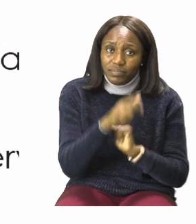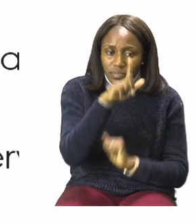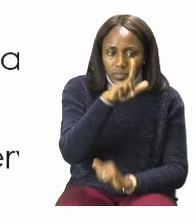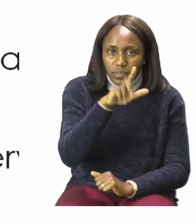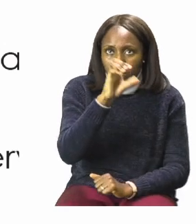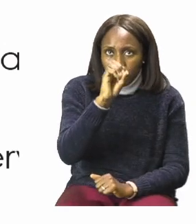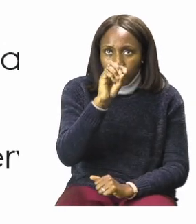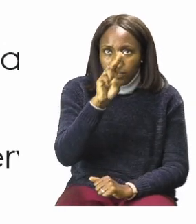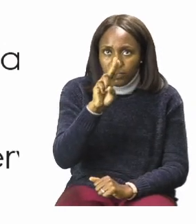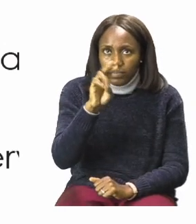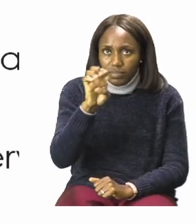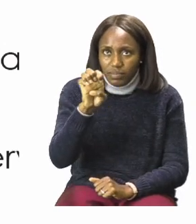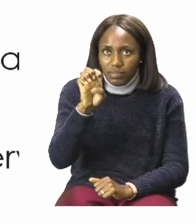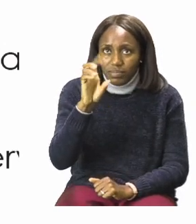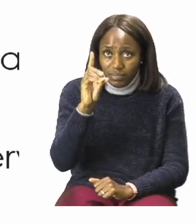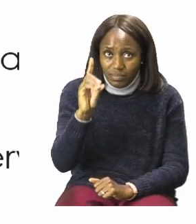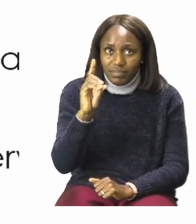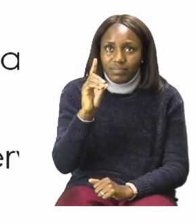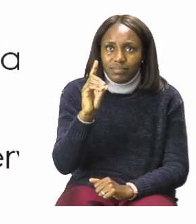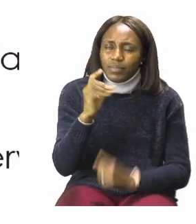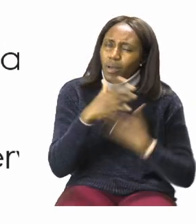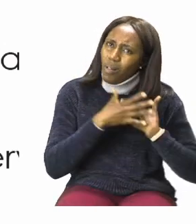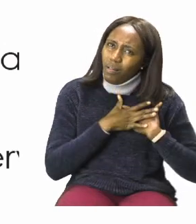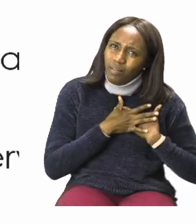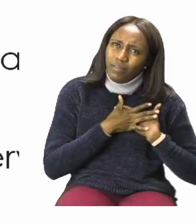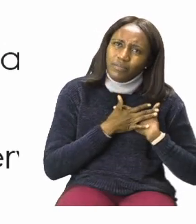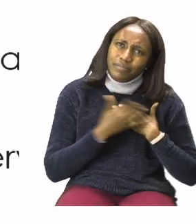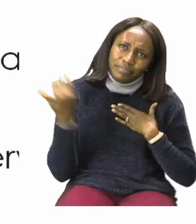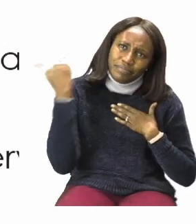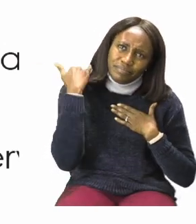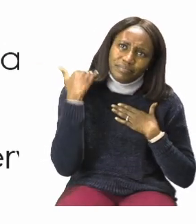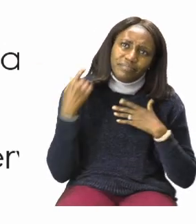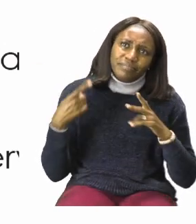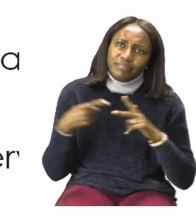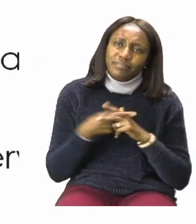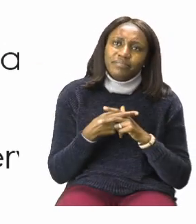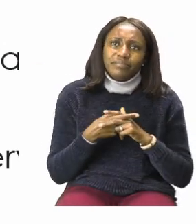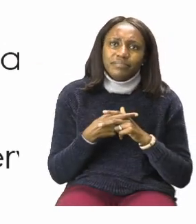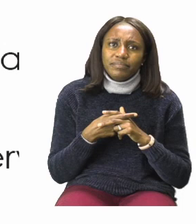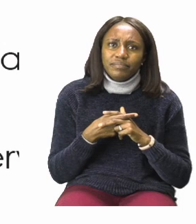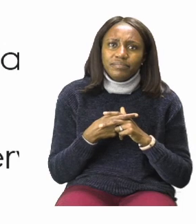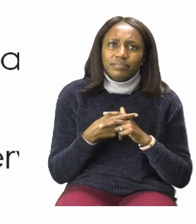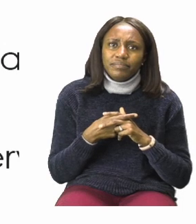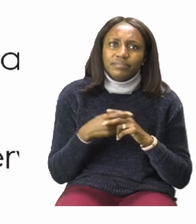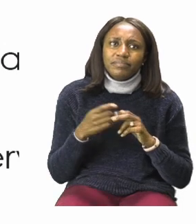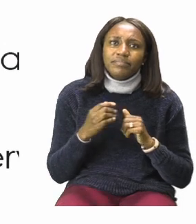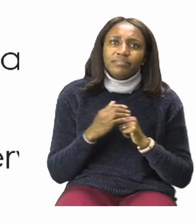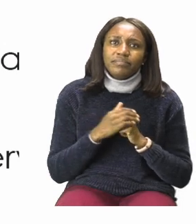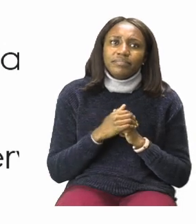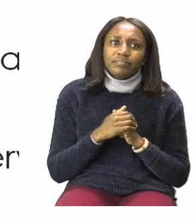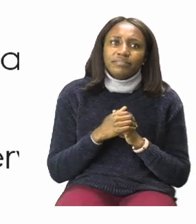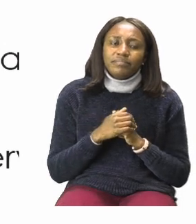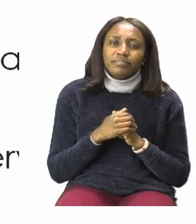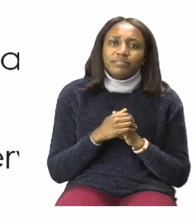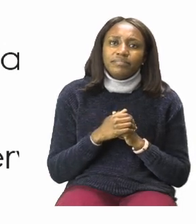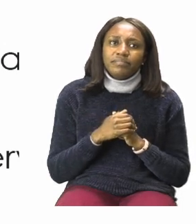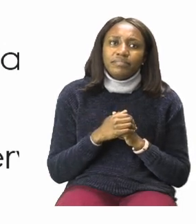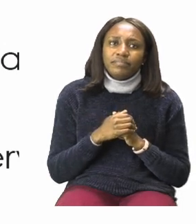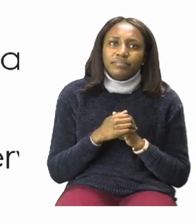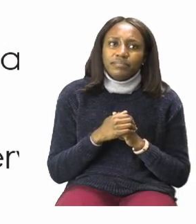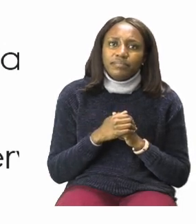loved. So we're going to say, you loved your friends.